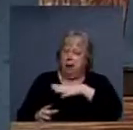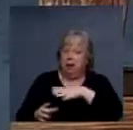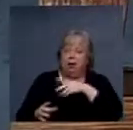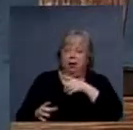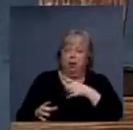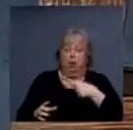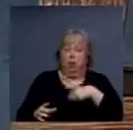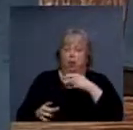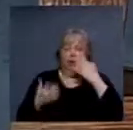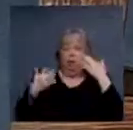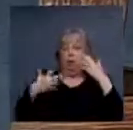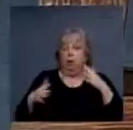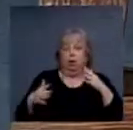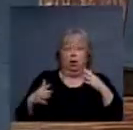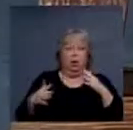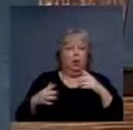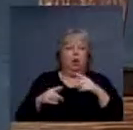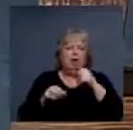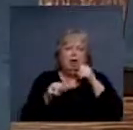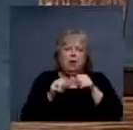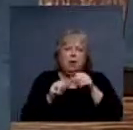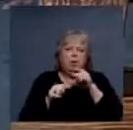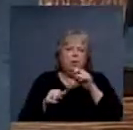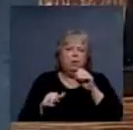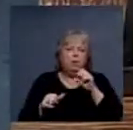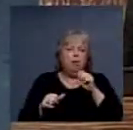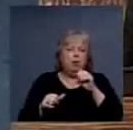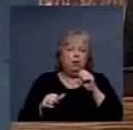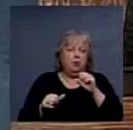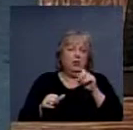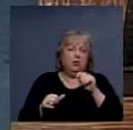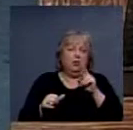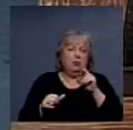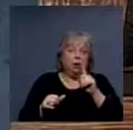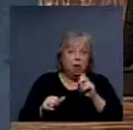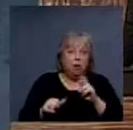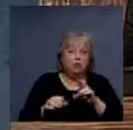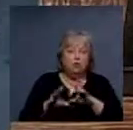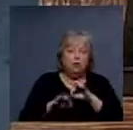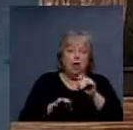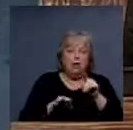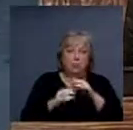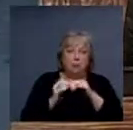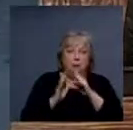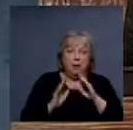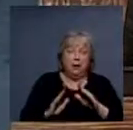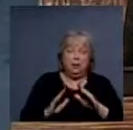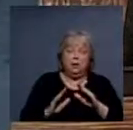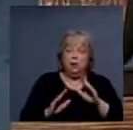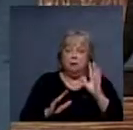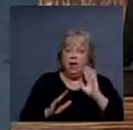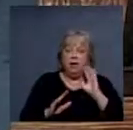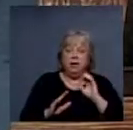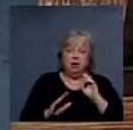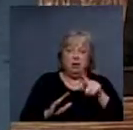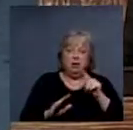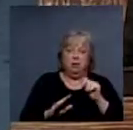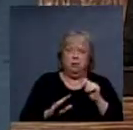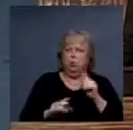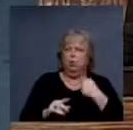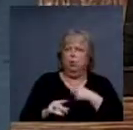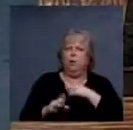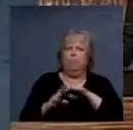you refer back, Moses Tucker found this building for her in September. We really weren't told until Thanksgiving or